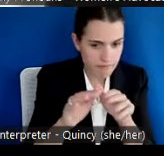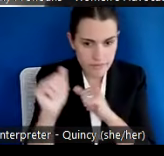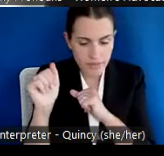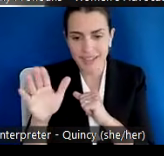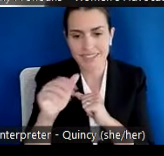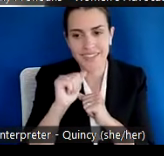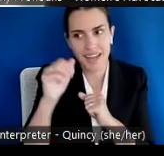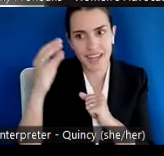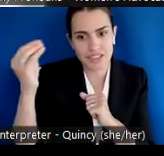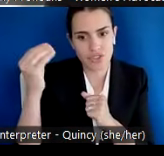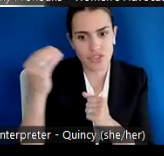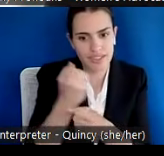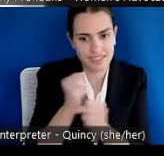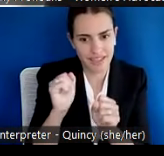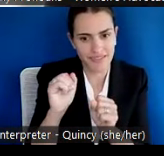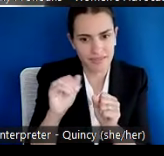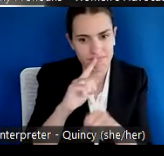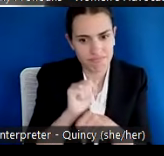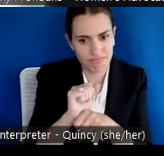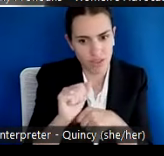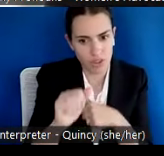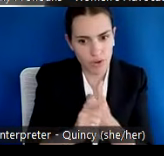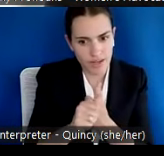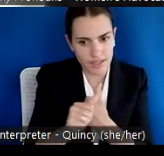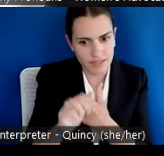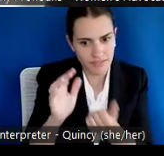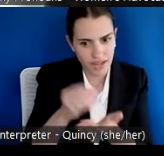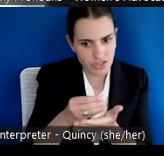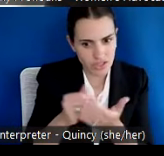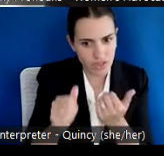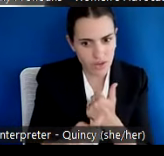externally safe if someone's being threatened from a financial standpoint.